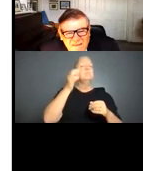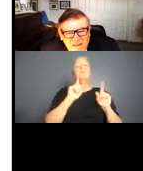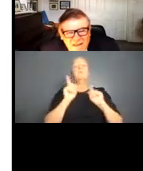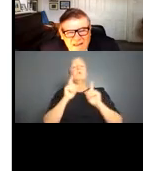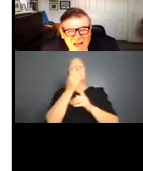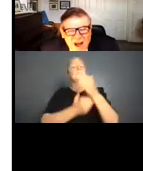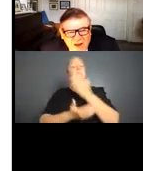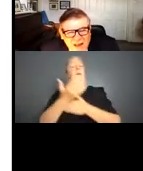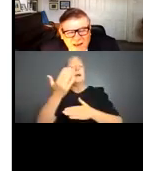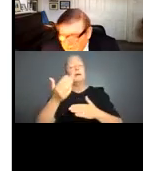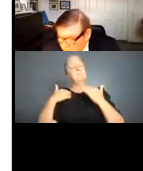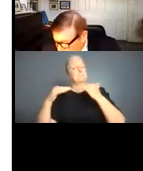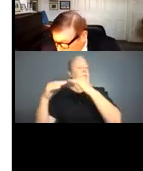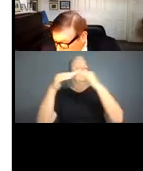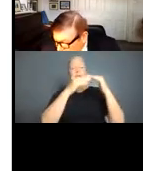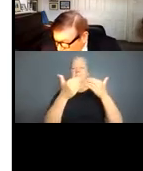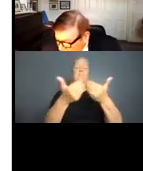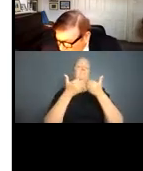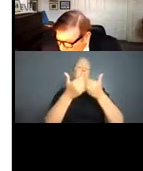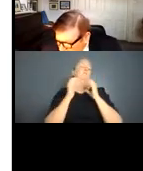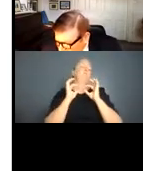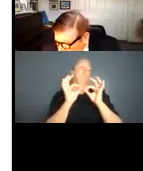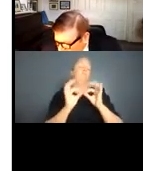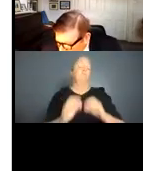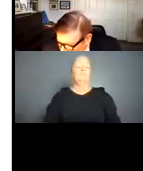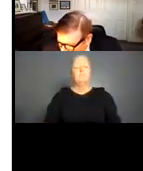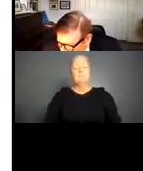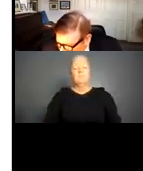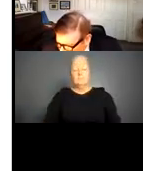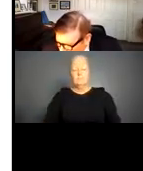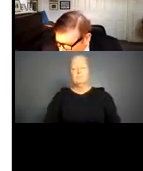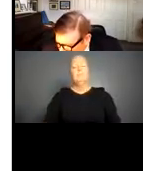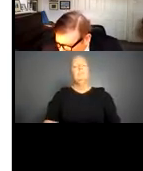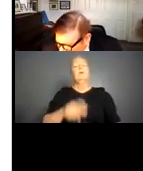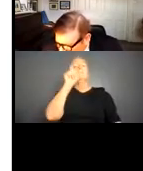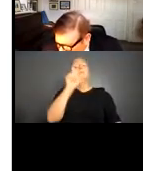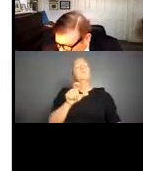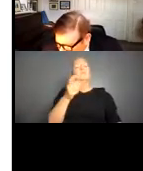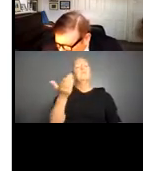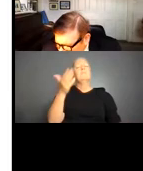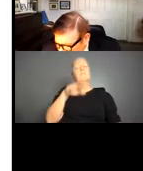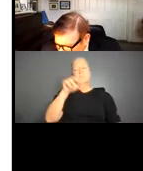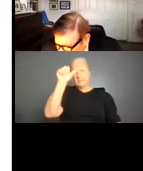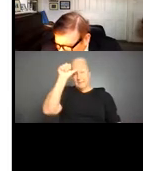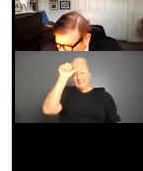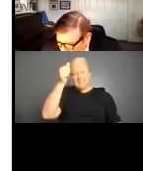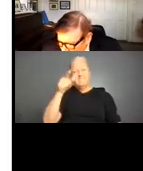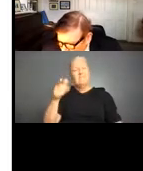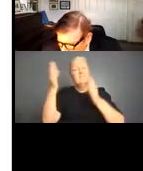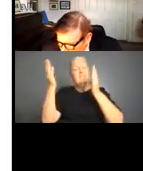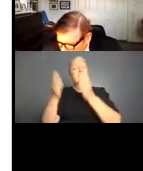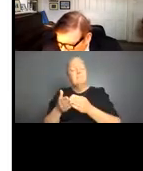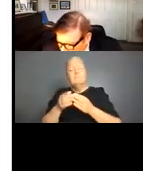challenges. Okay, thank you, Joanne. Can we go back to the person from India who talked about the police